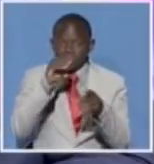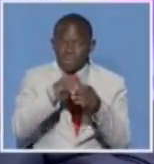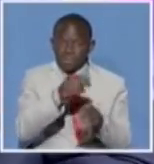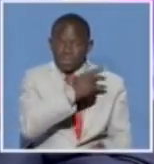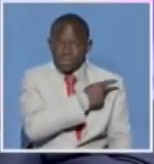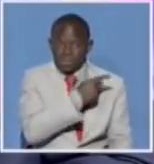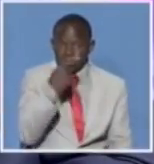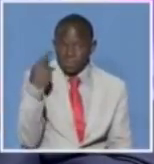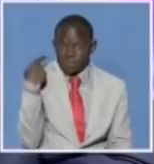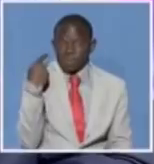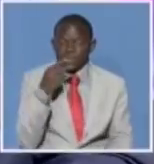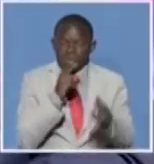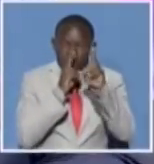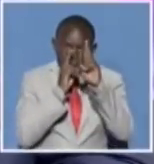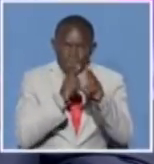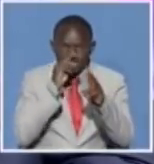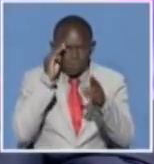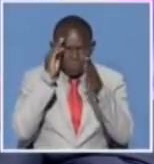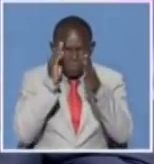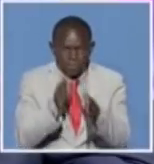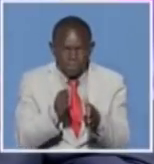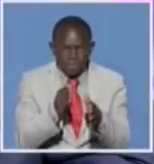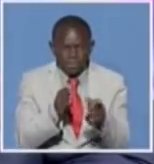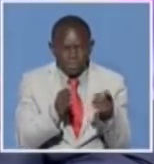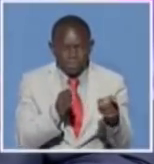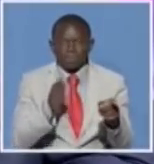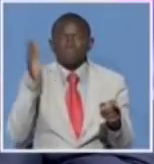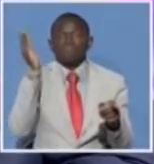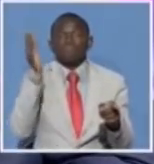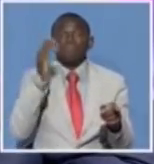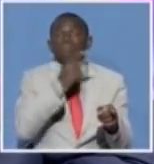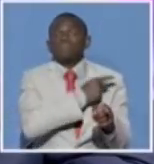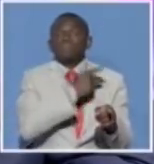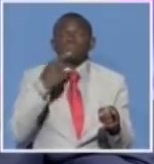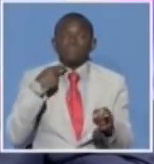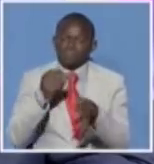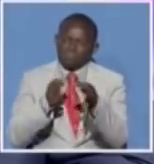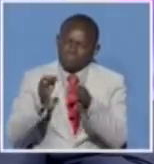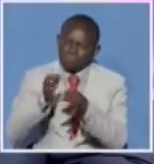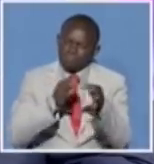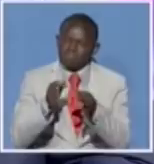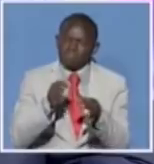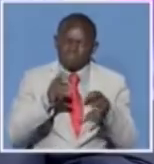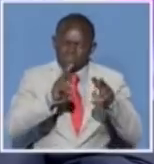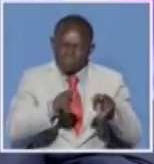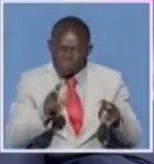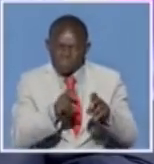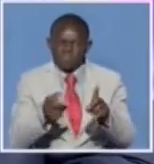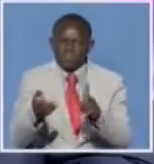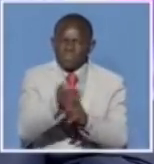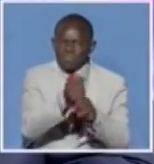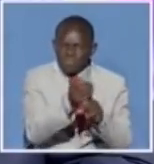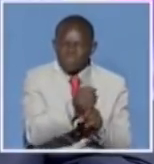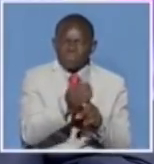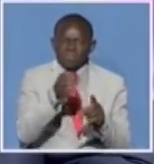brief the nation in terms of what has been found out and what other measures we'll be able